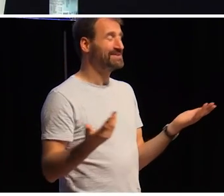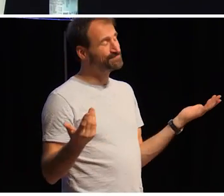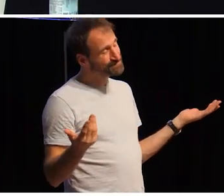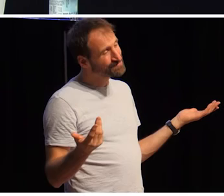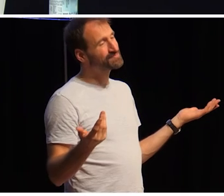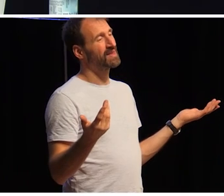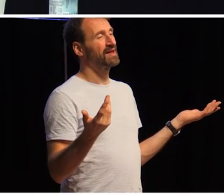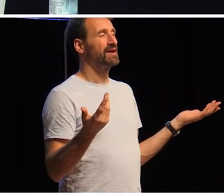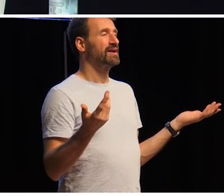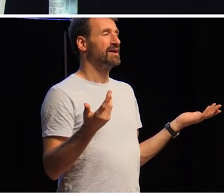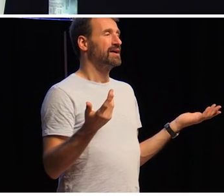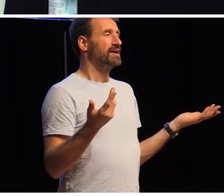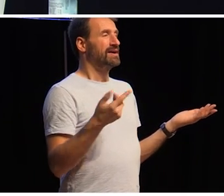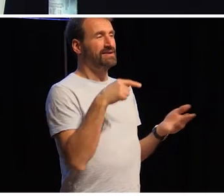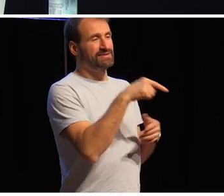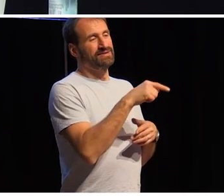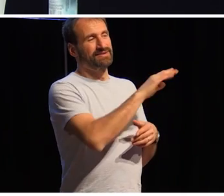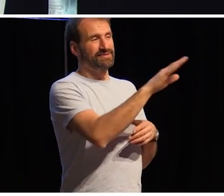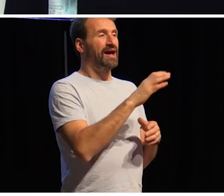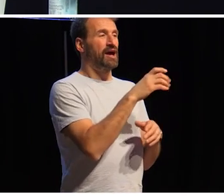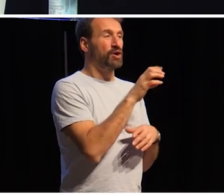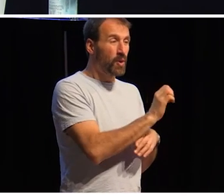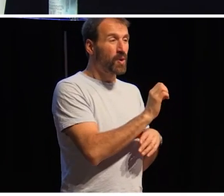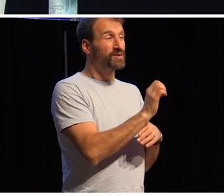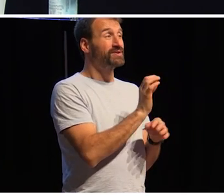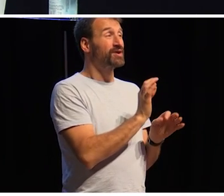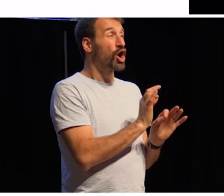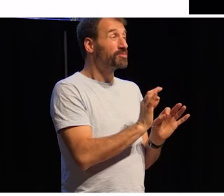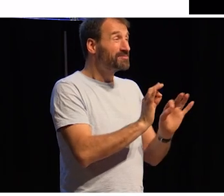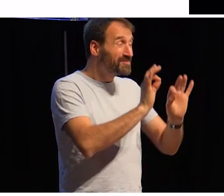to your code if you want to dig deeper into this. So,